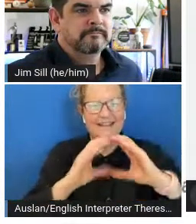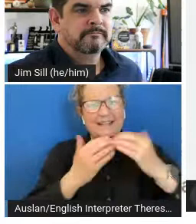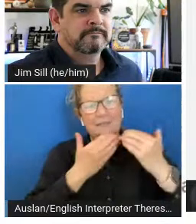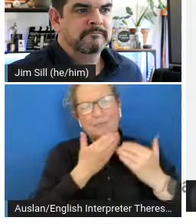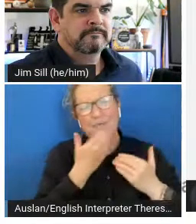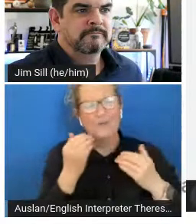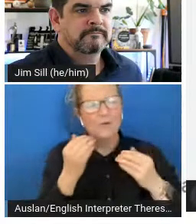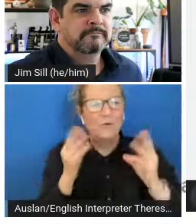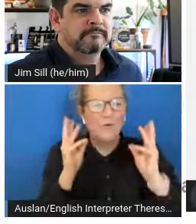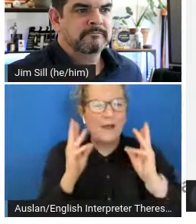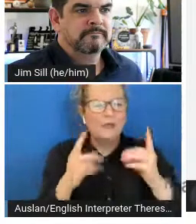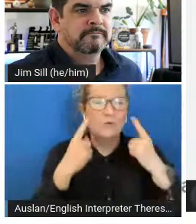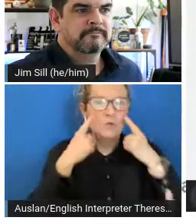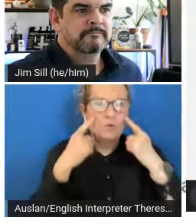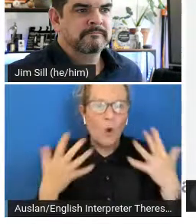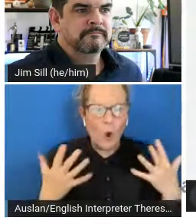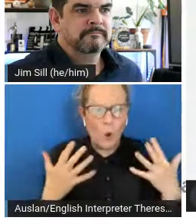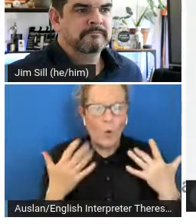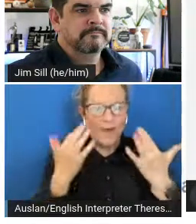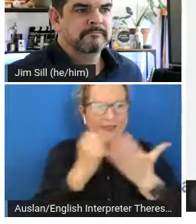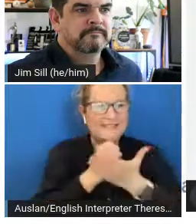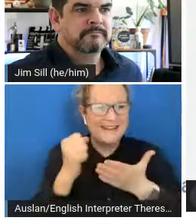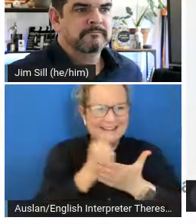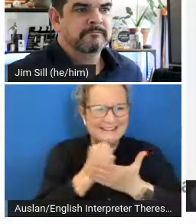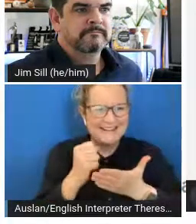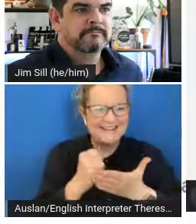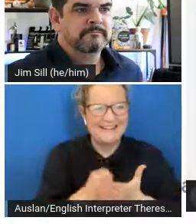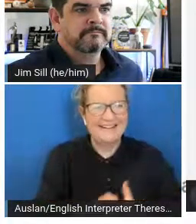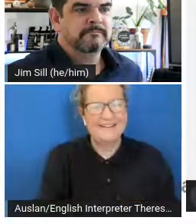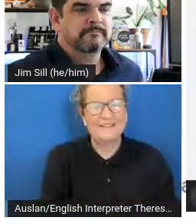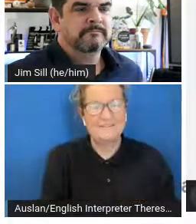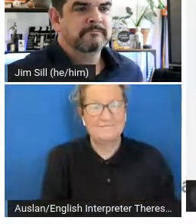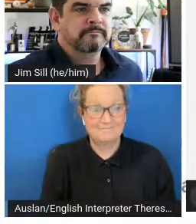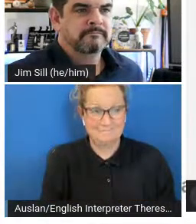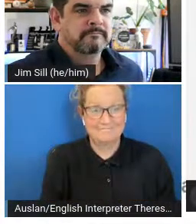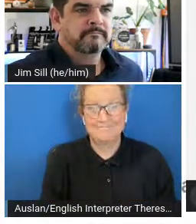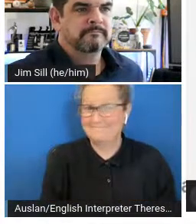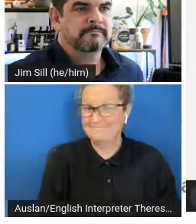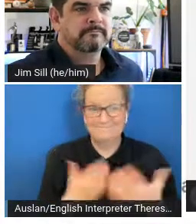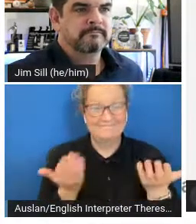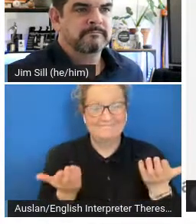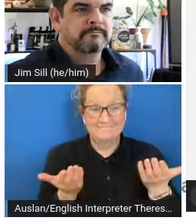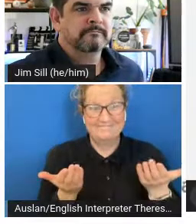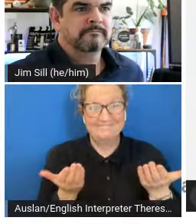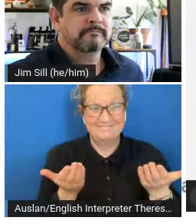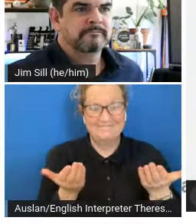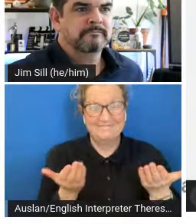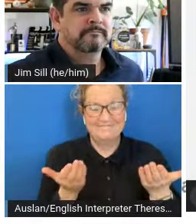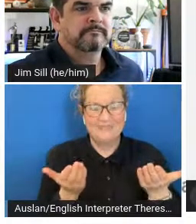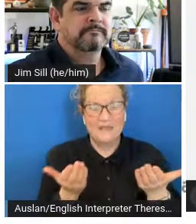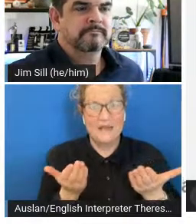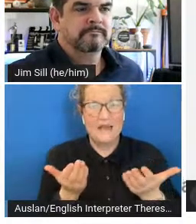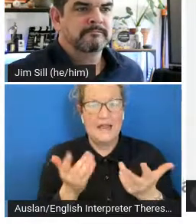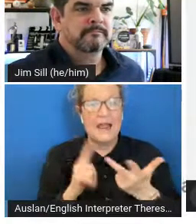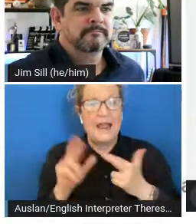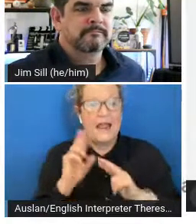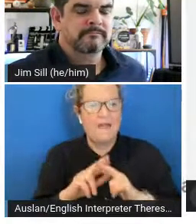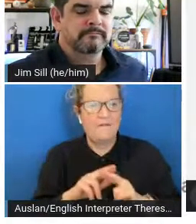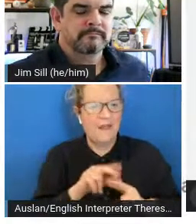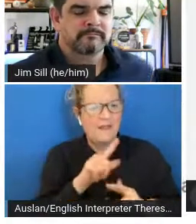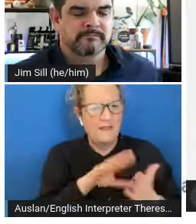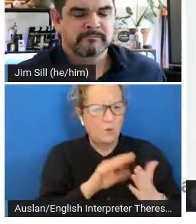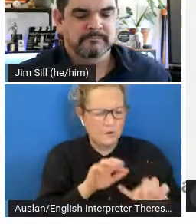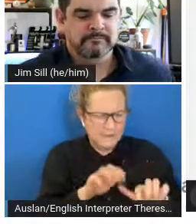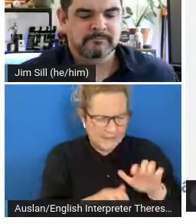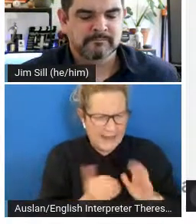that data, and that will update. So if the data changes, if they add in new data, then it